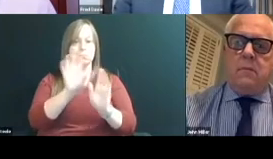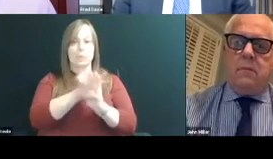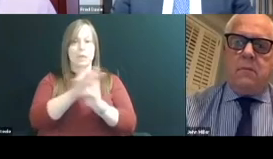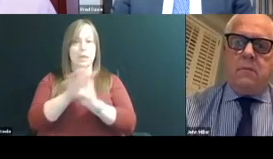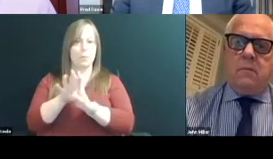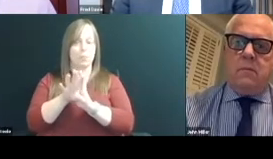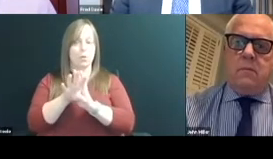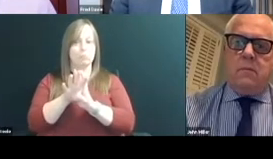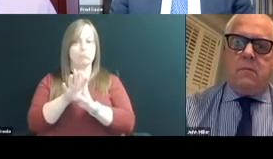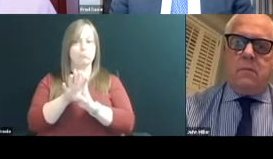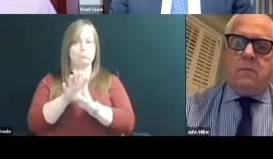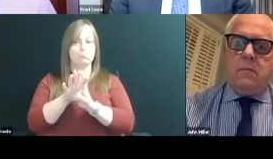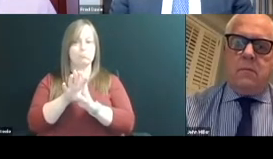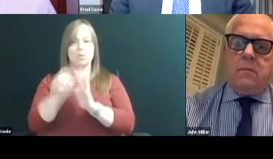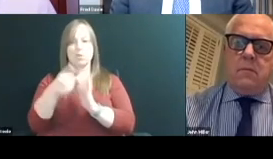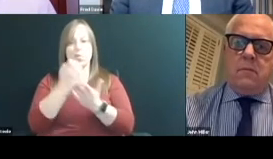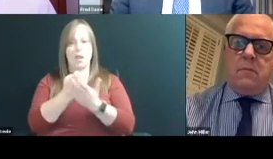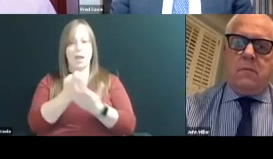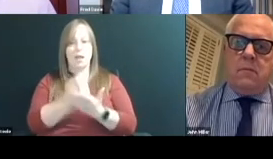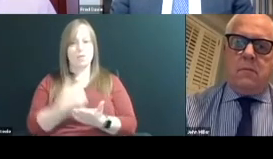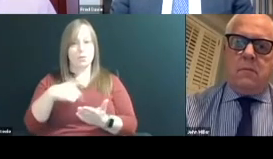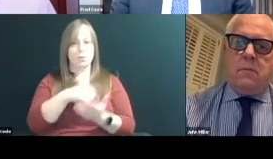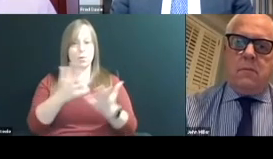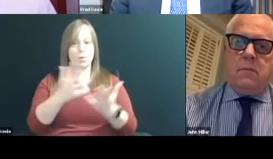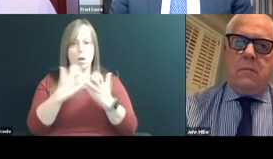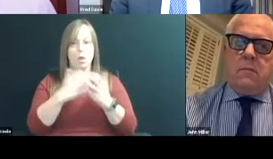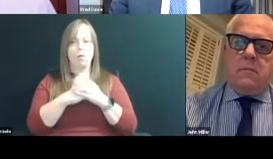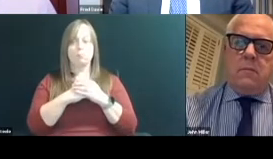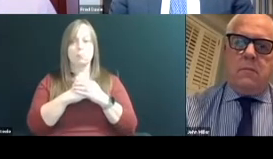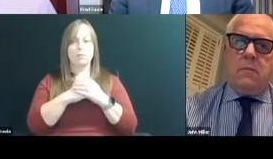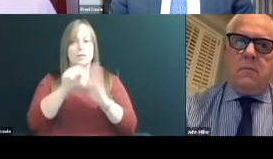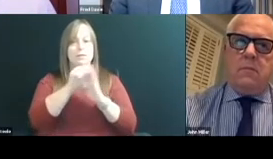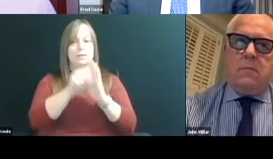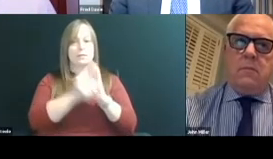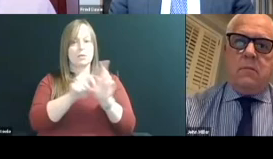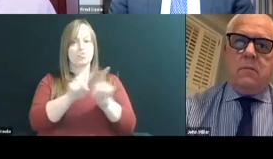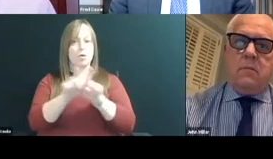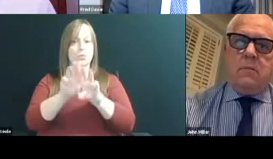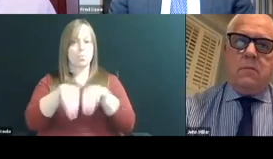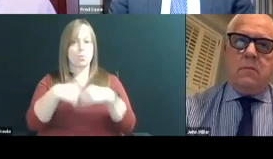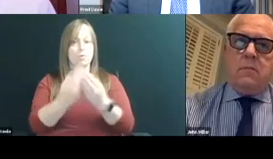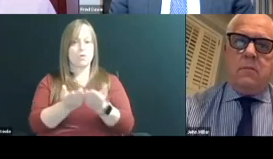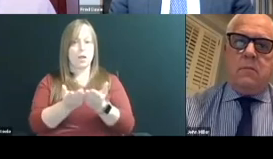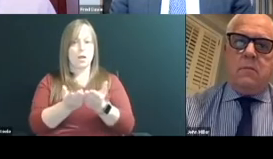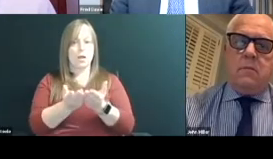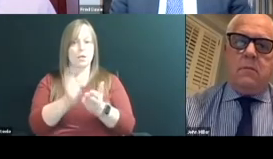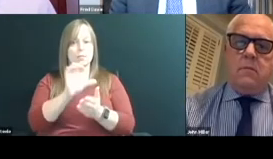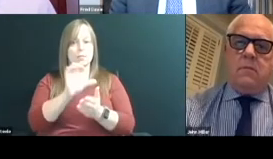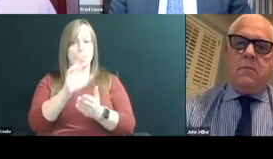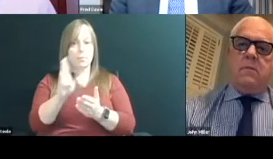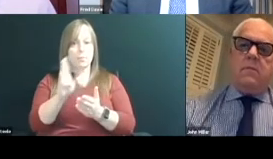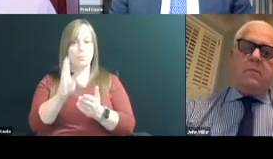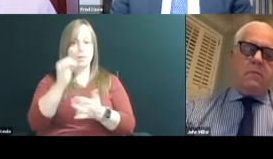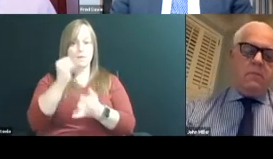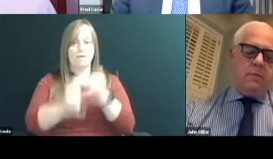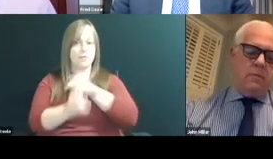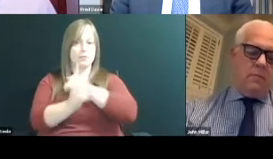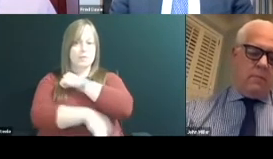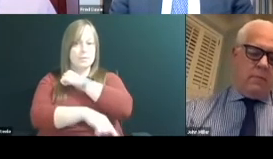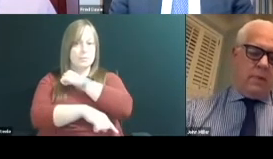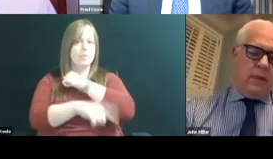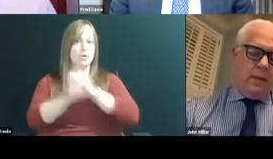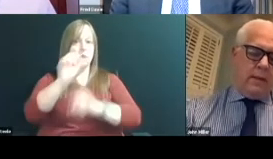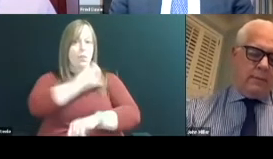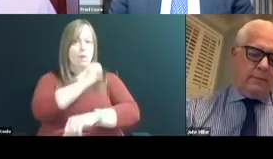footage and other evidence as we need it, and that the state should also provide CCRB with final disciplinary